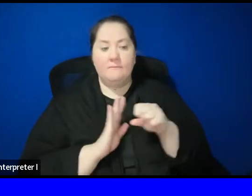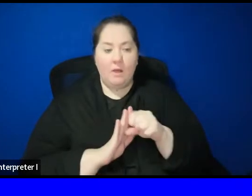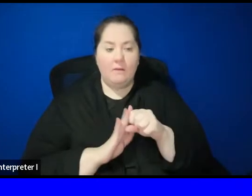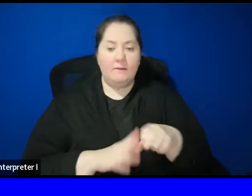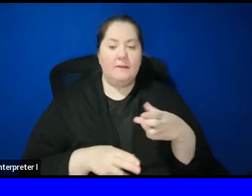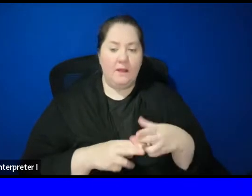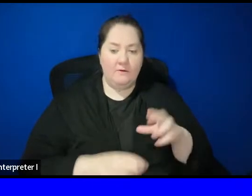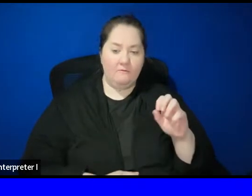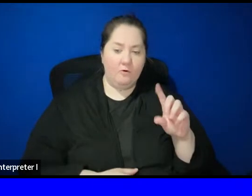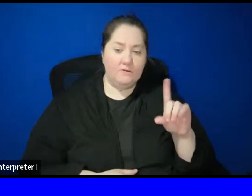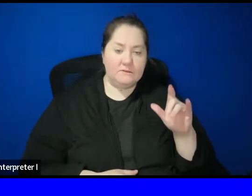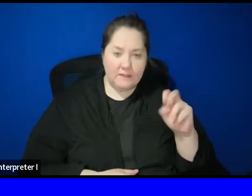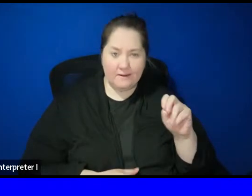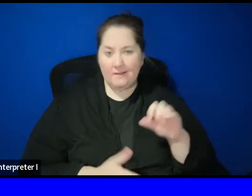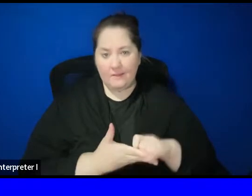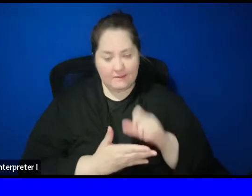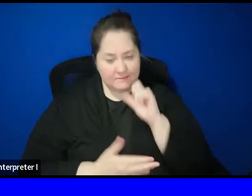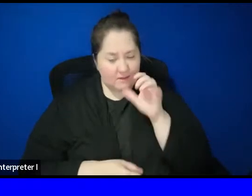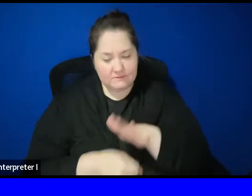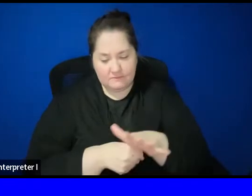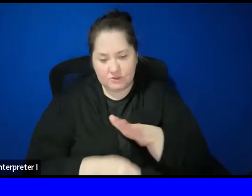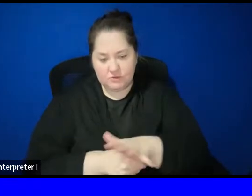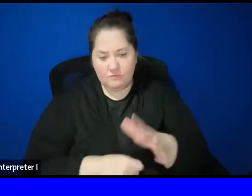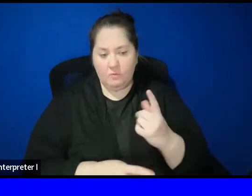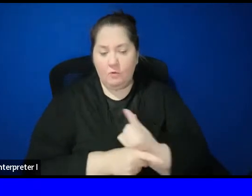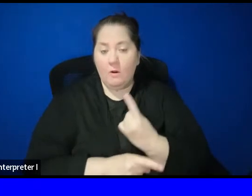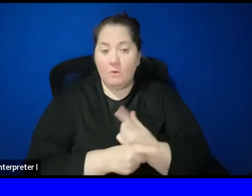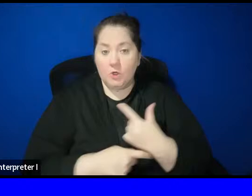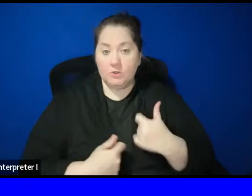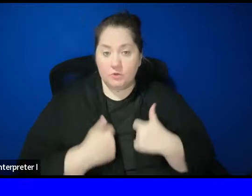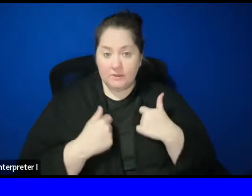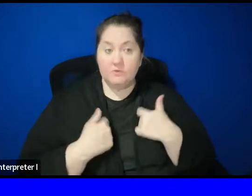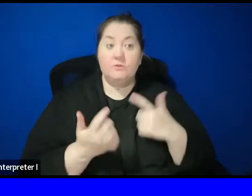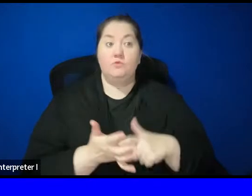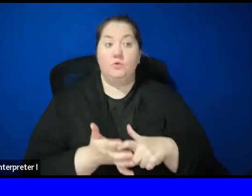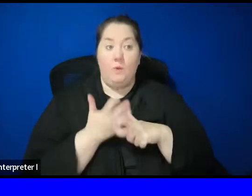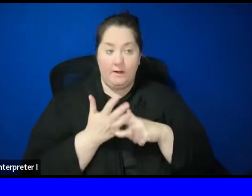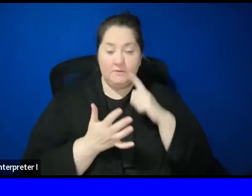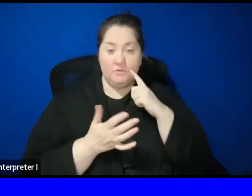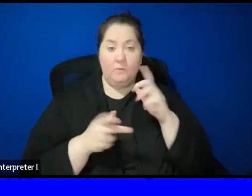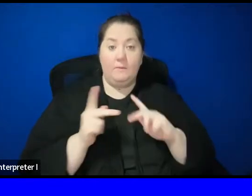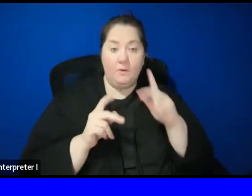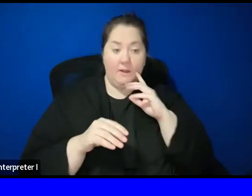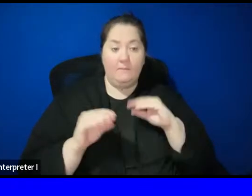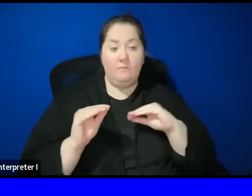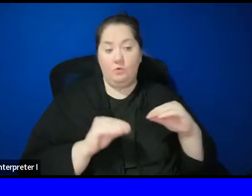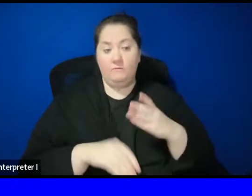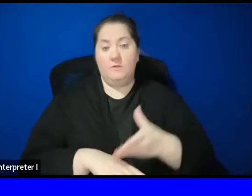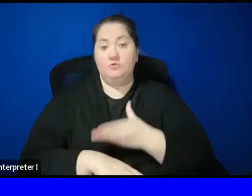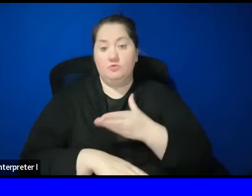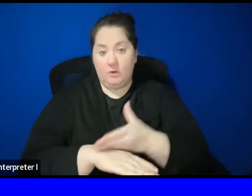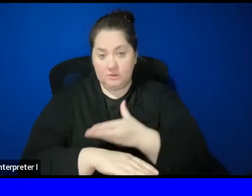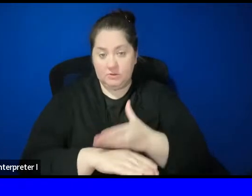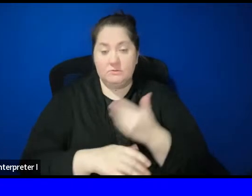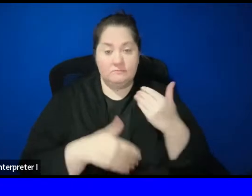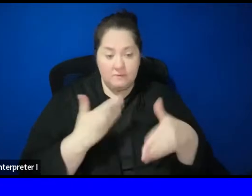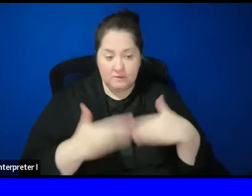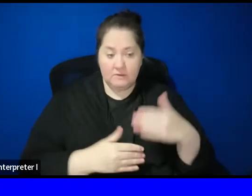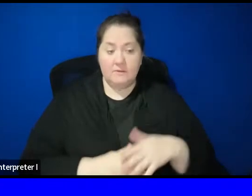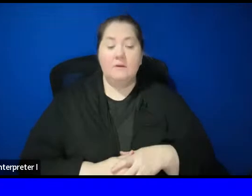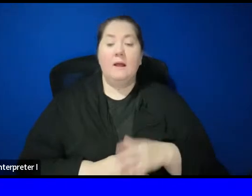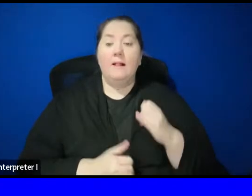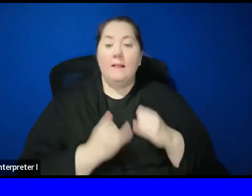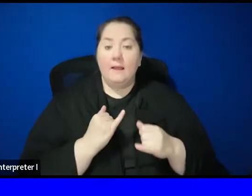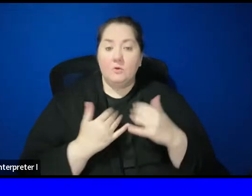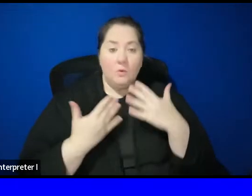Mr. Sladen, but that, of course, is not sufficient for a proper address. So this legislation is required so that neighbors can move their construction and renovation project forward. Lastly, I